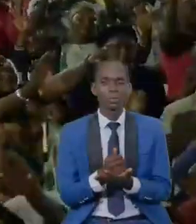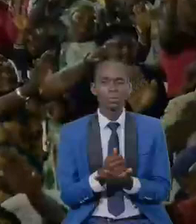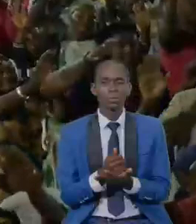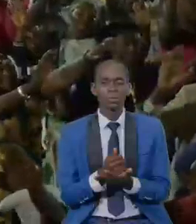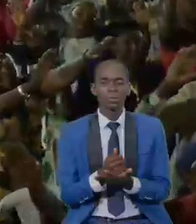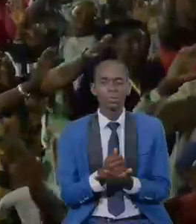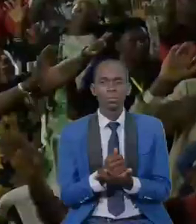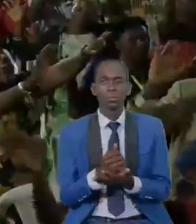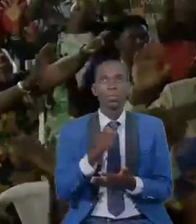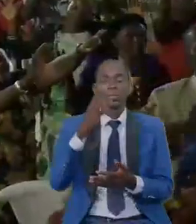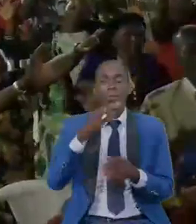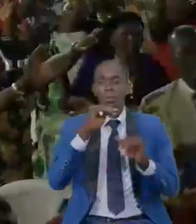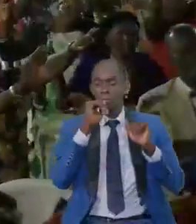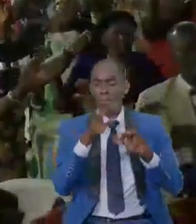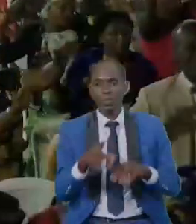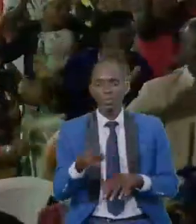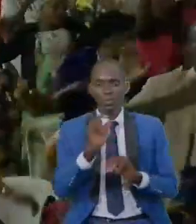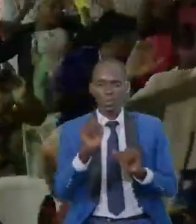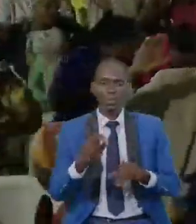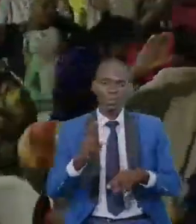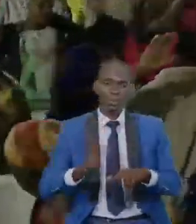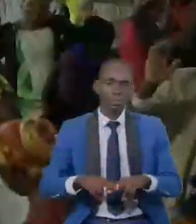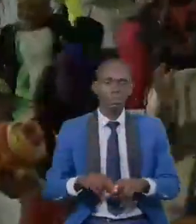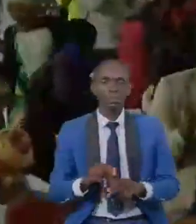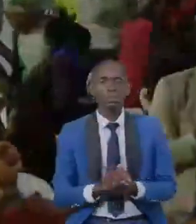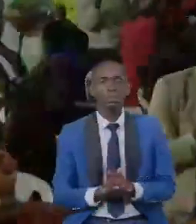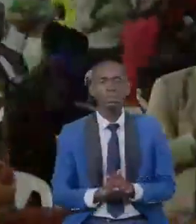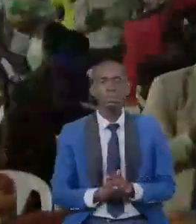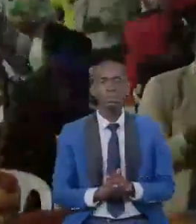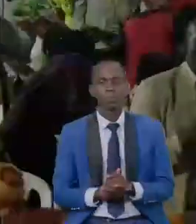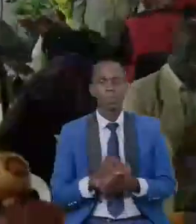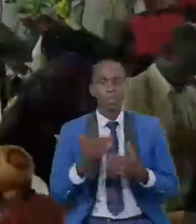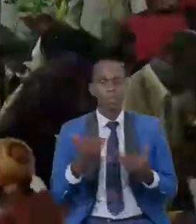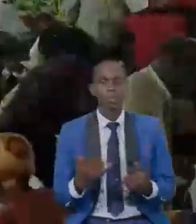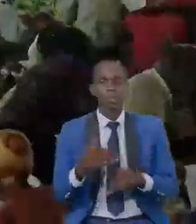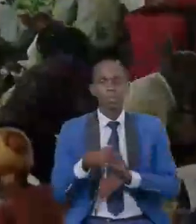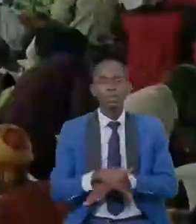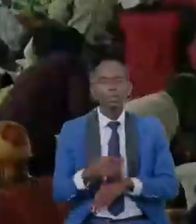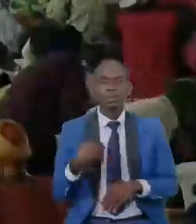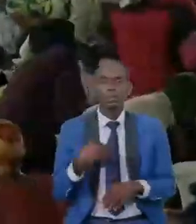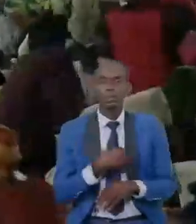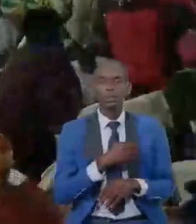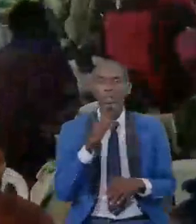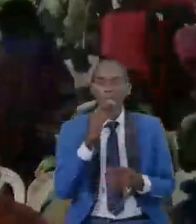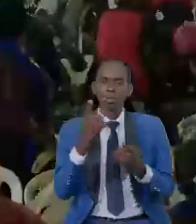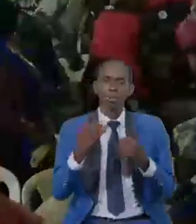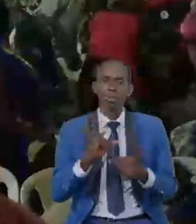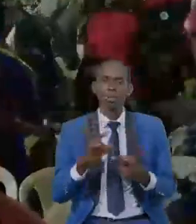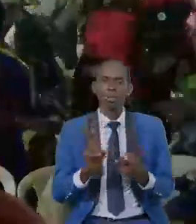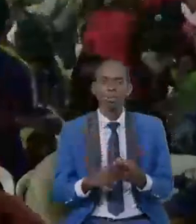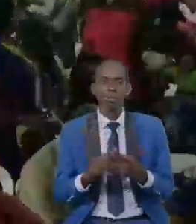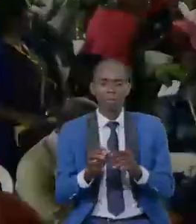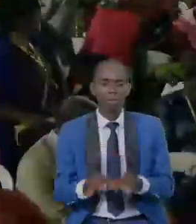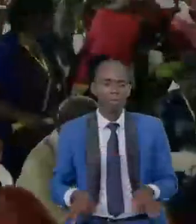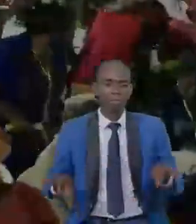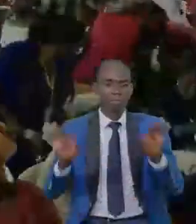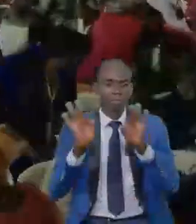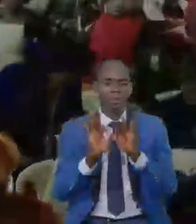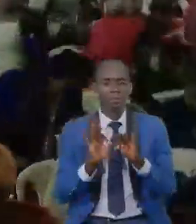God bless you. You can sit down. Tonight we're coming to an important scripture.